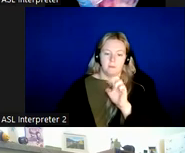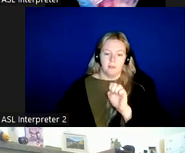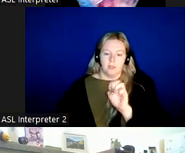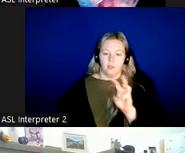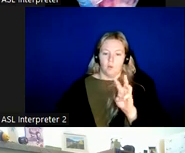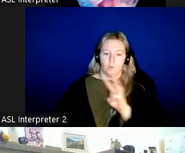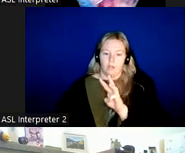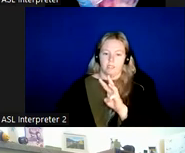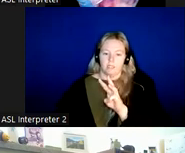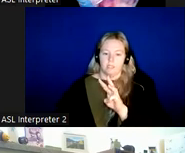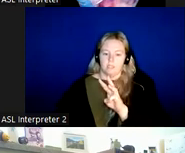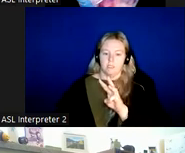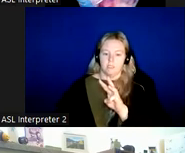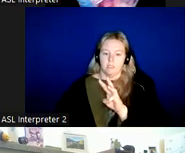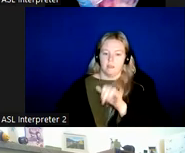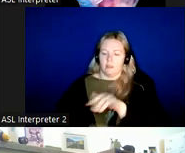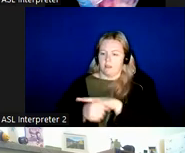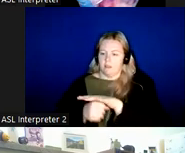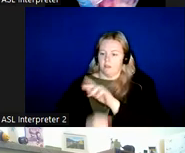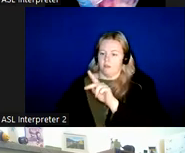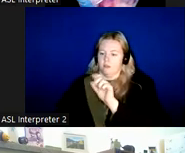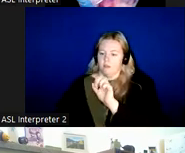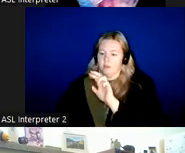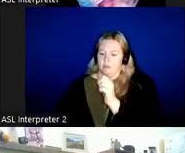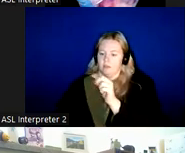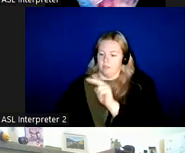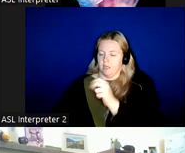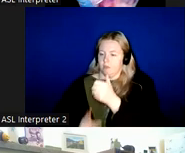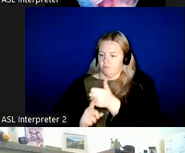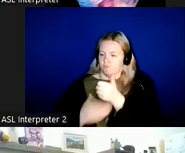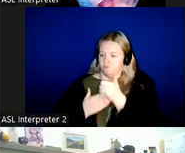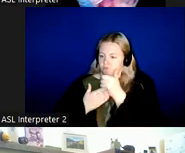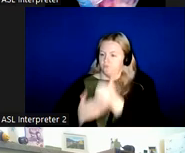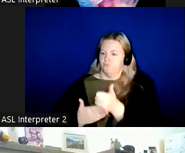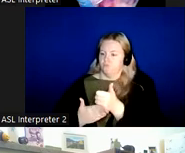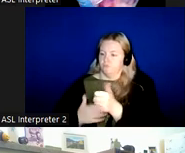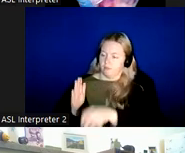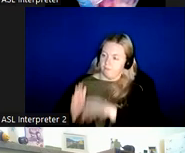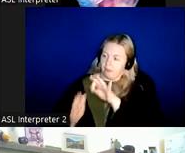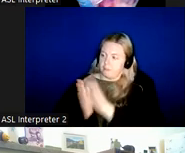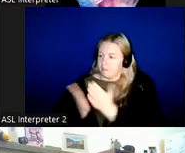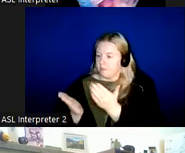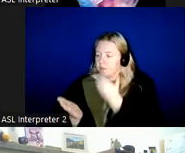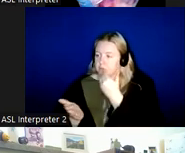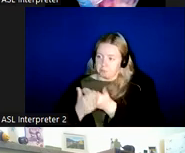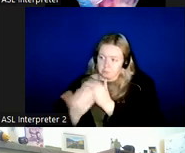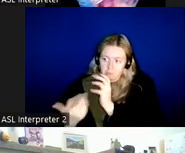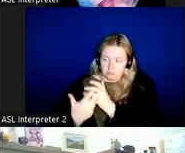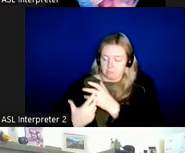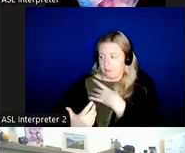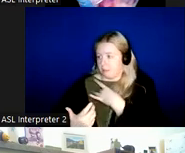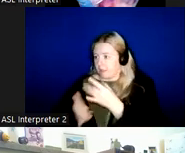Karen will be able to help you, you know, pick out some books, kind of find out what you would like. And then the